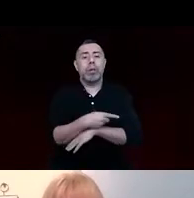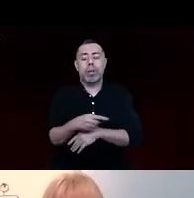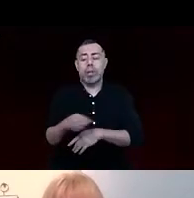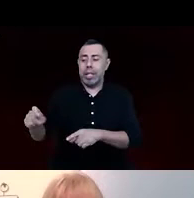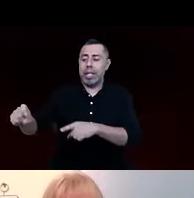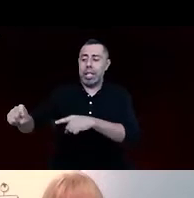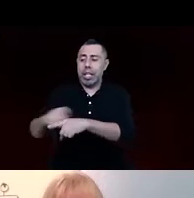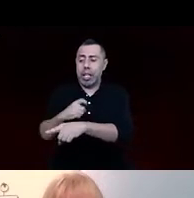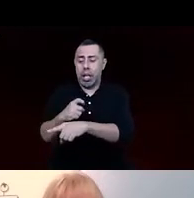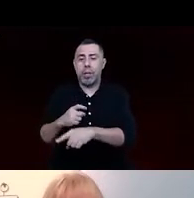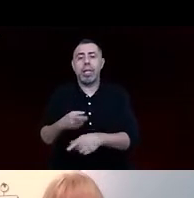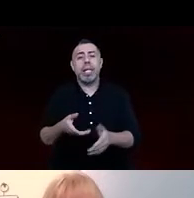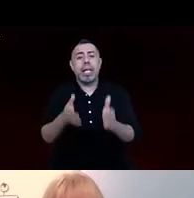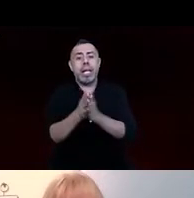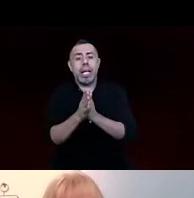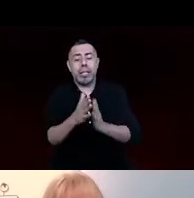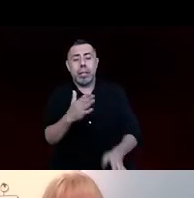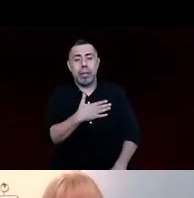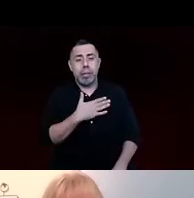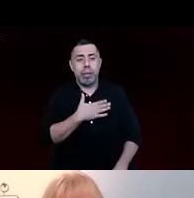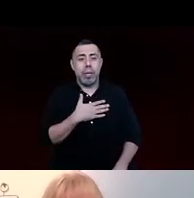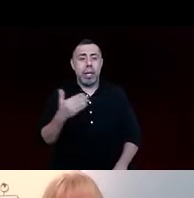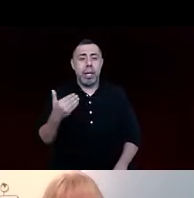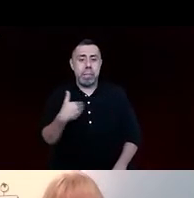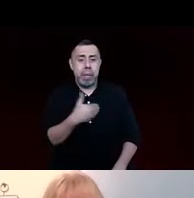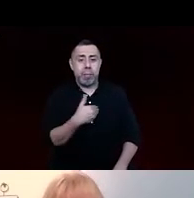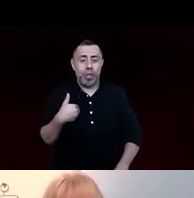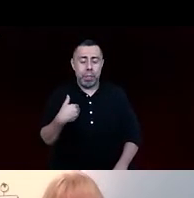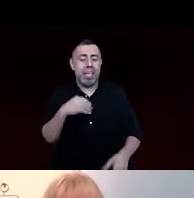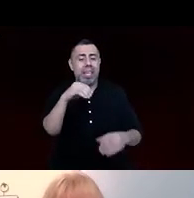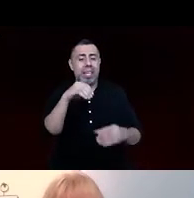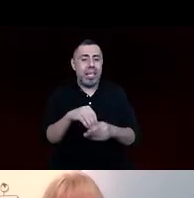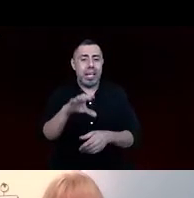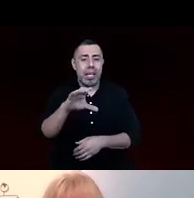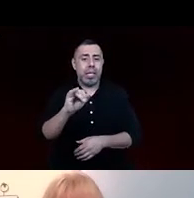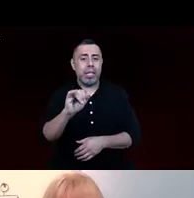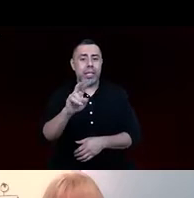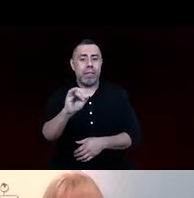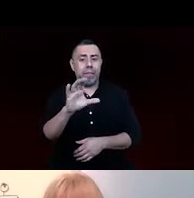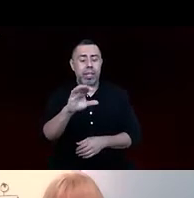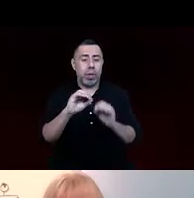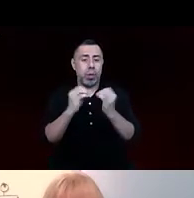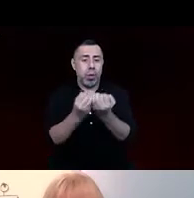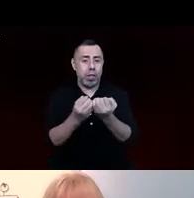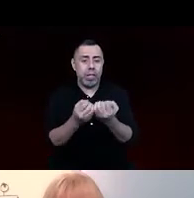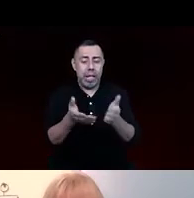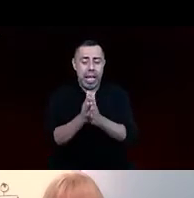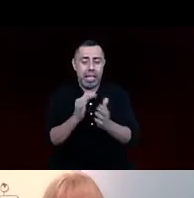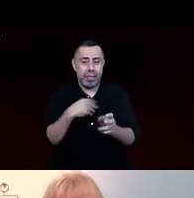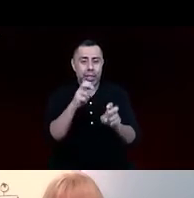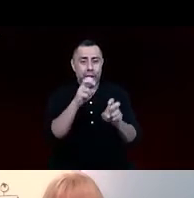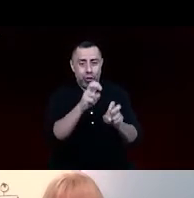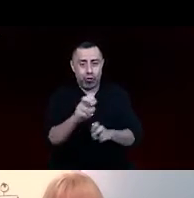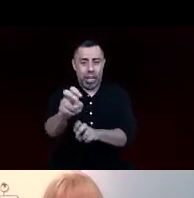my membership of this civic organization. I said, I'm not going to do it. I don't want to do that. And